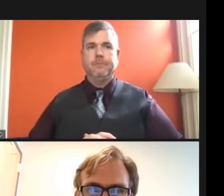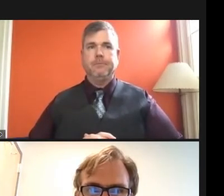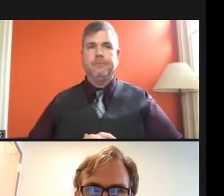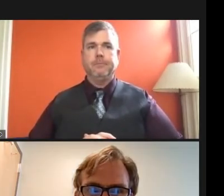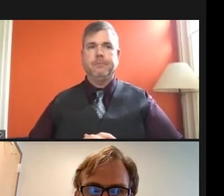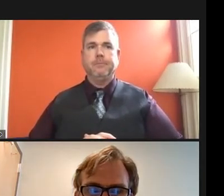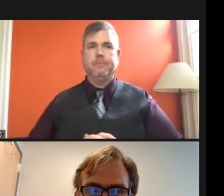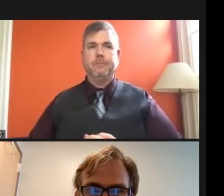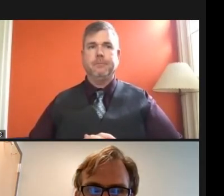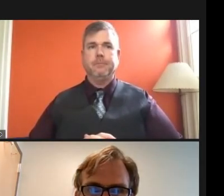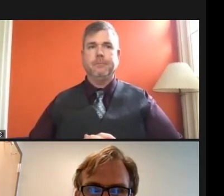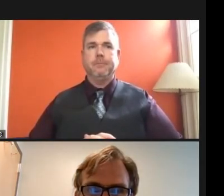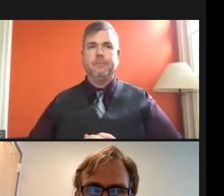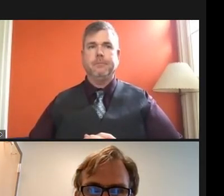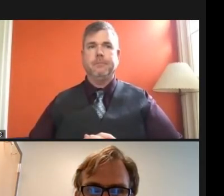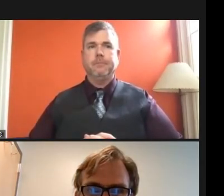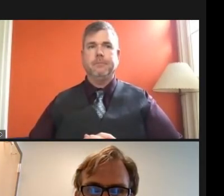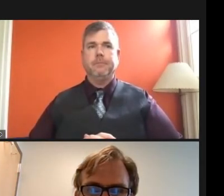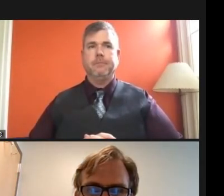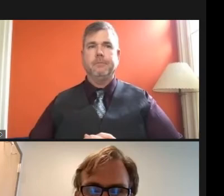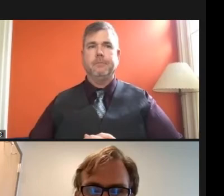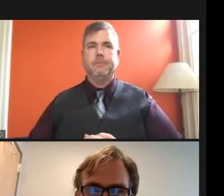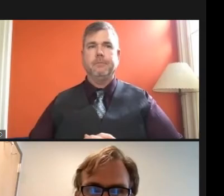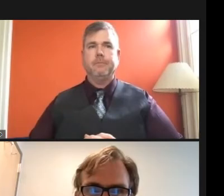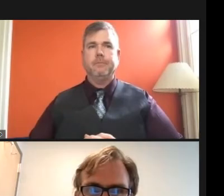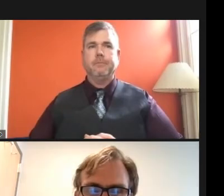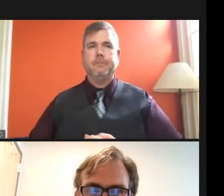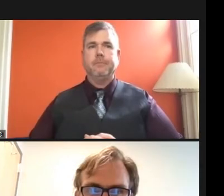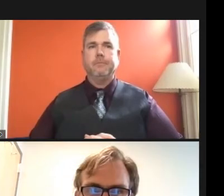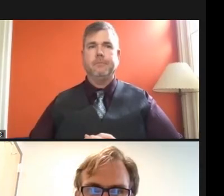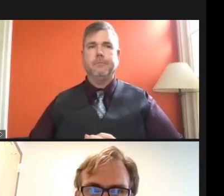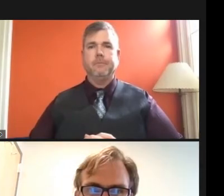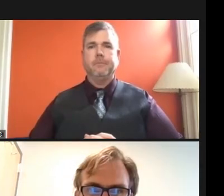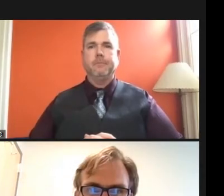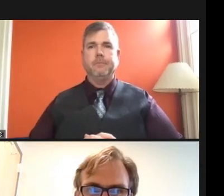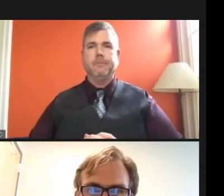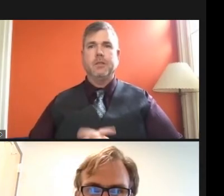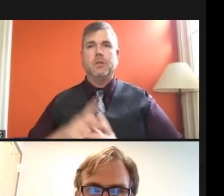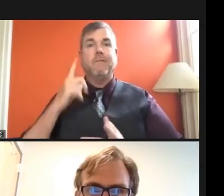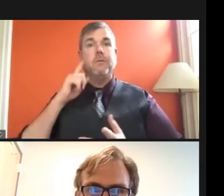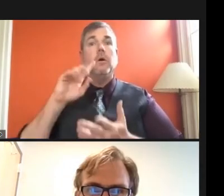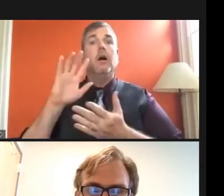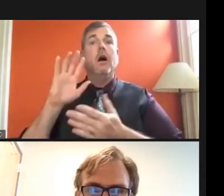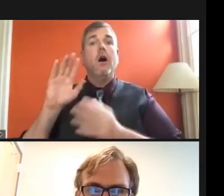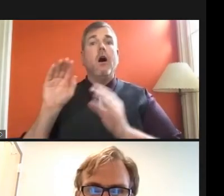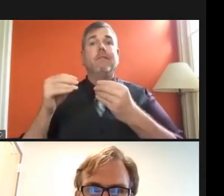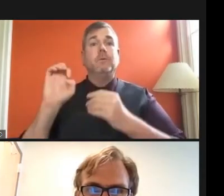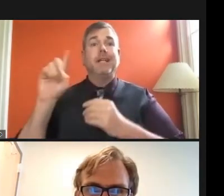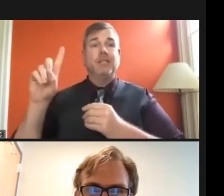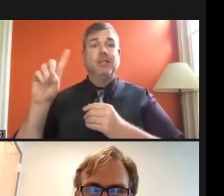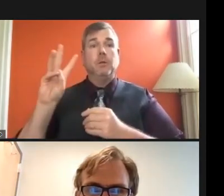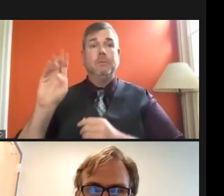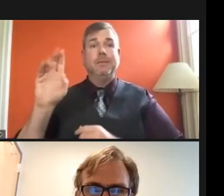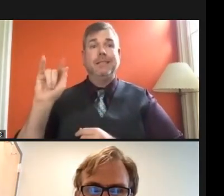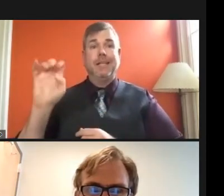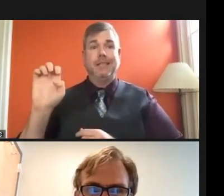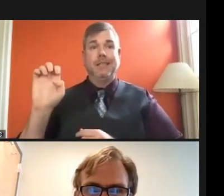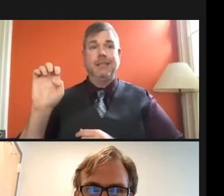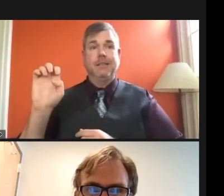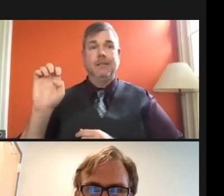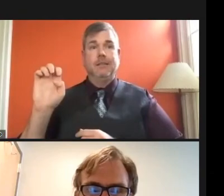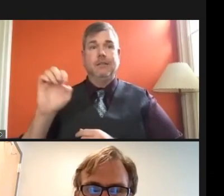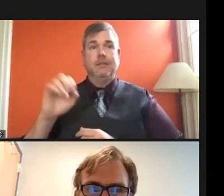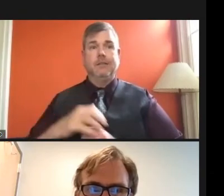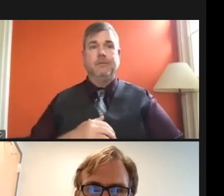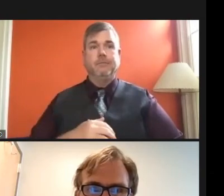a number of resources from recent conversations with Dr. Willis, as well as other experts as it relates to the